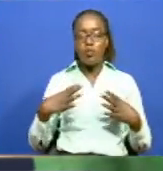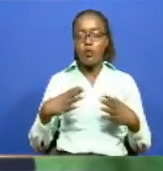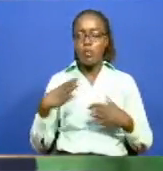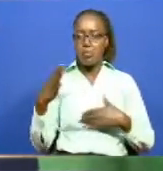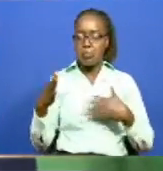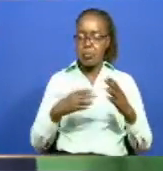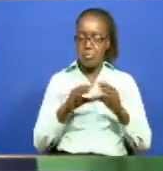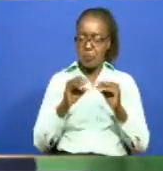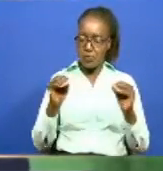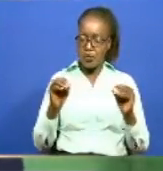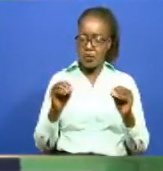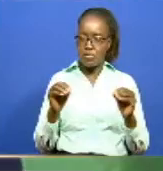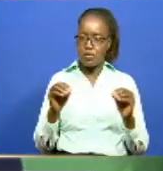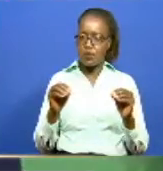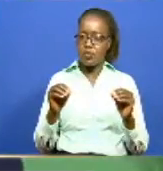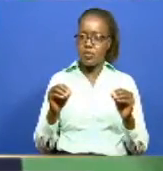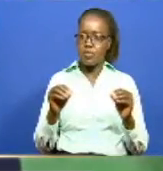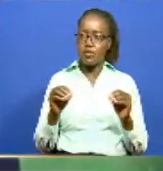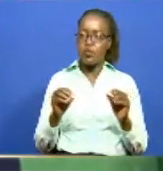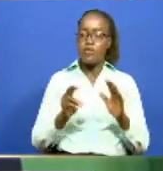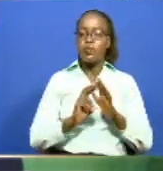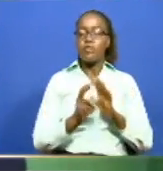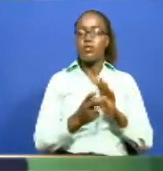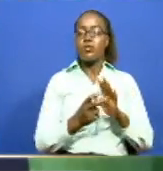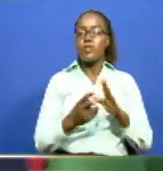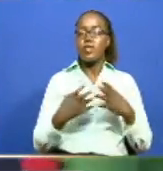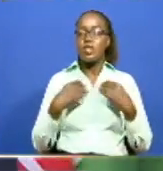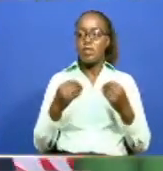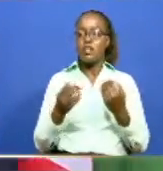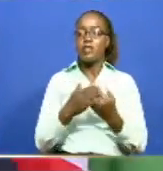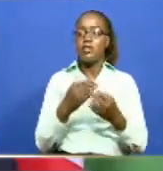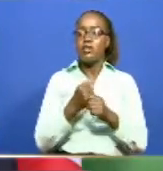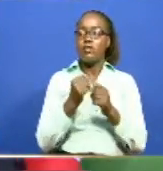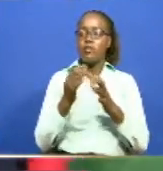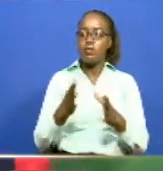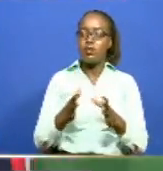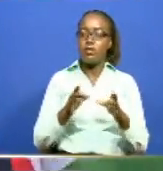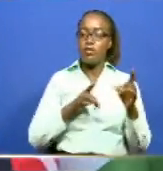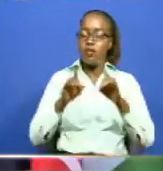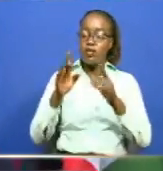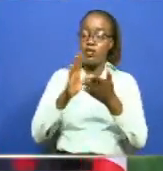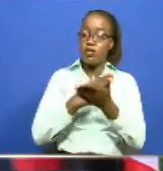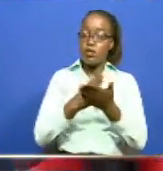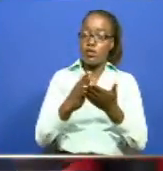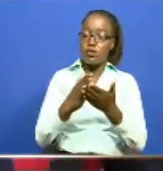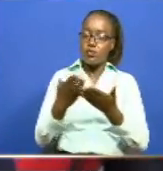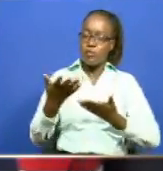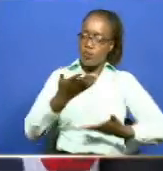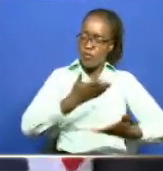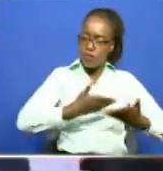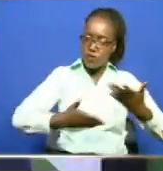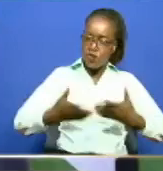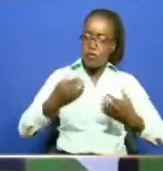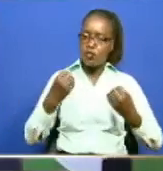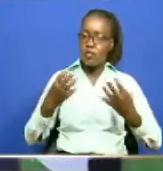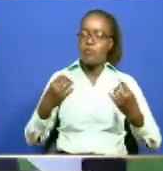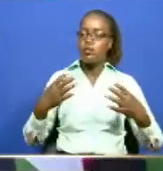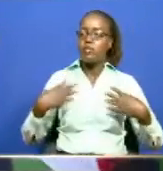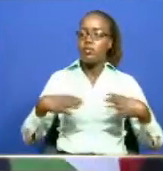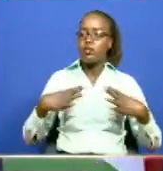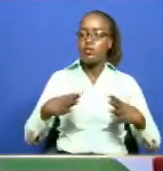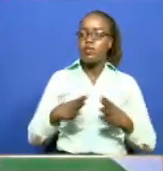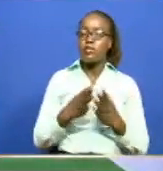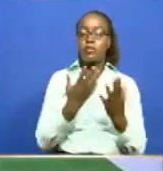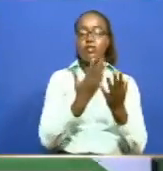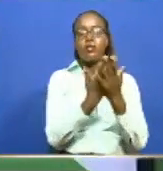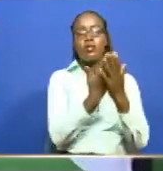symptomatic, plus their contacts, the healthcare workers, people in the transport sector because they interact with very many people, people in the